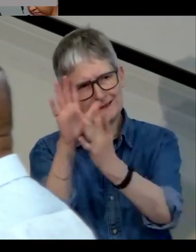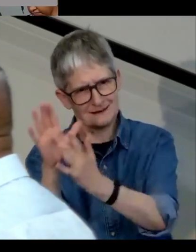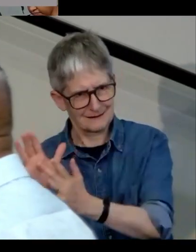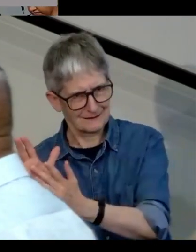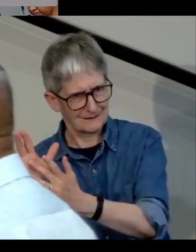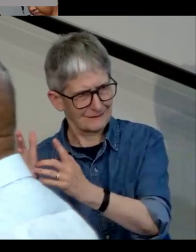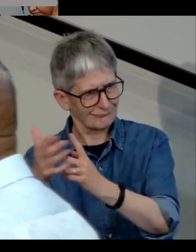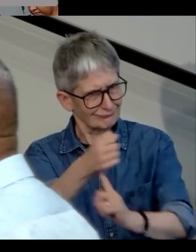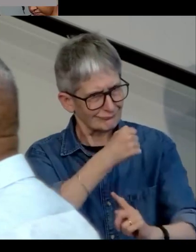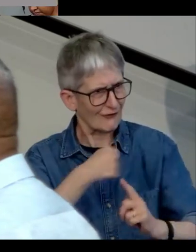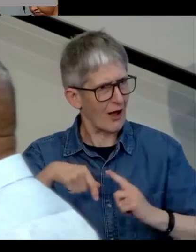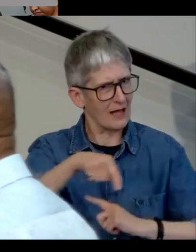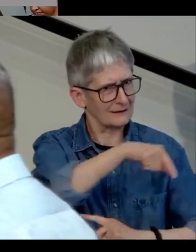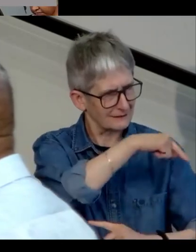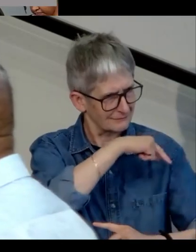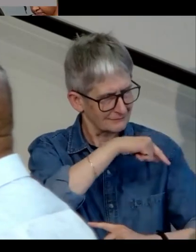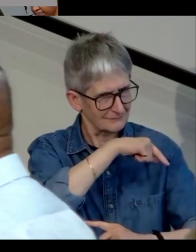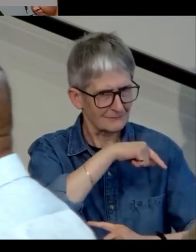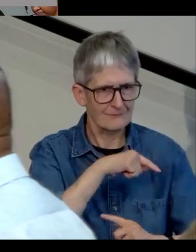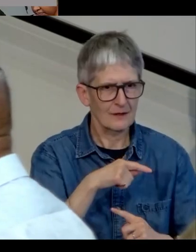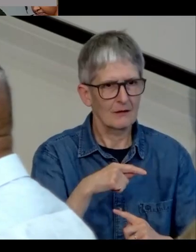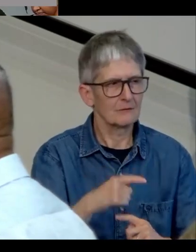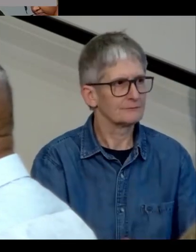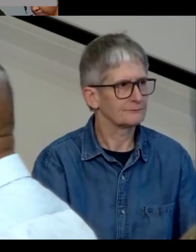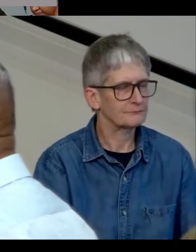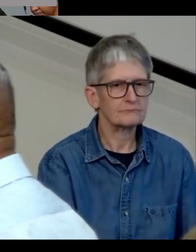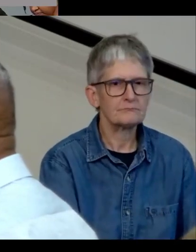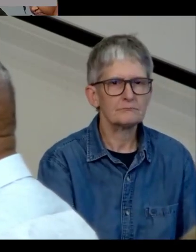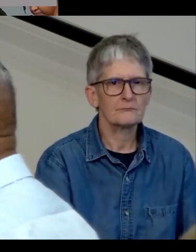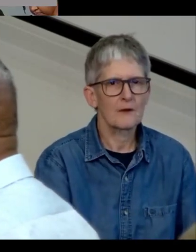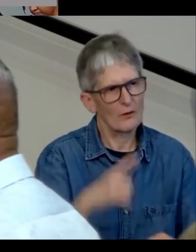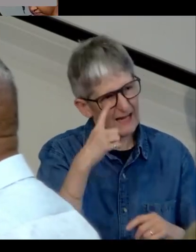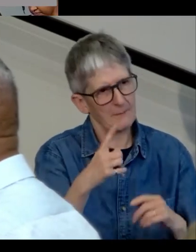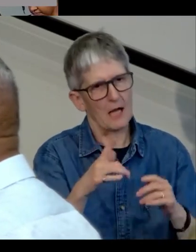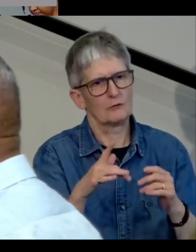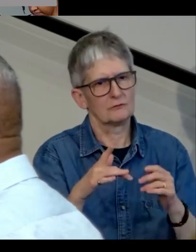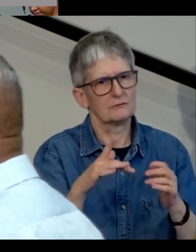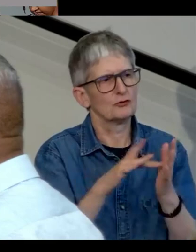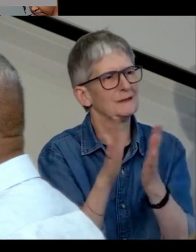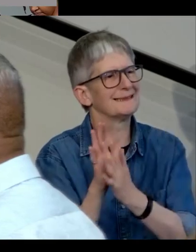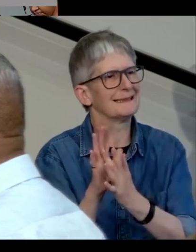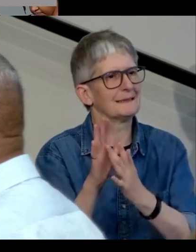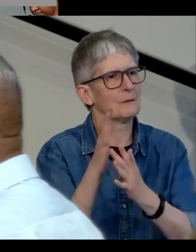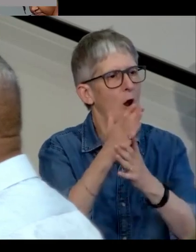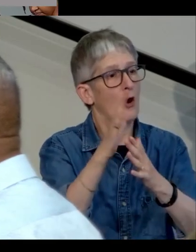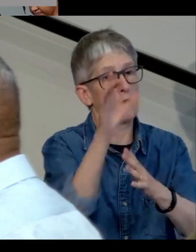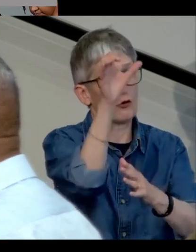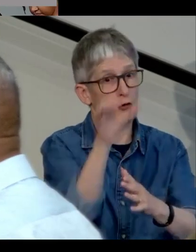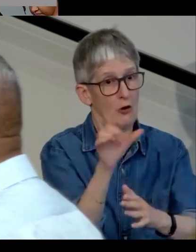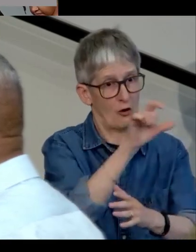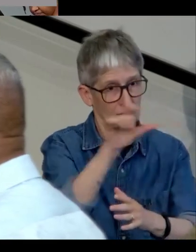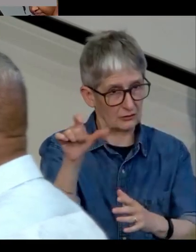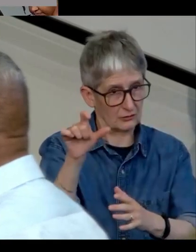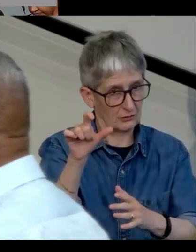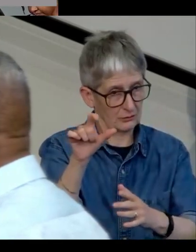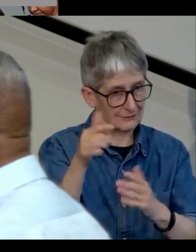be remembering later, as we remember his redeeming work on the cross. We pray for our